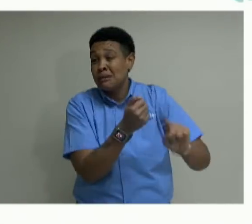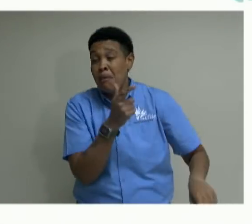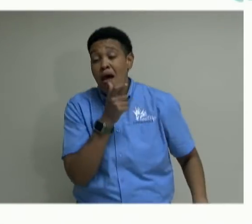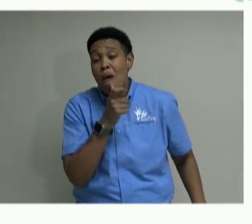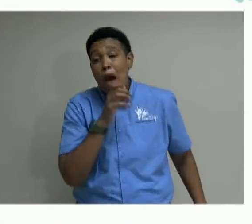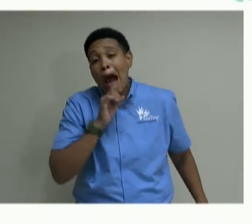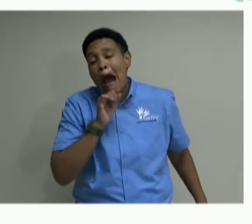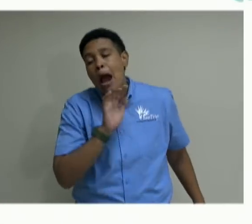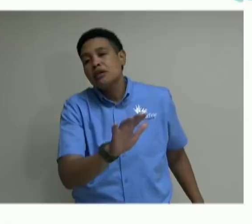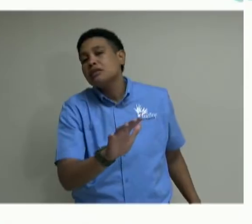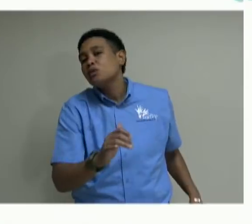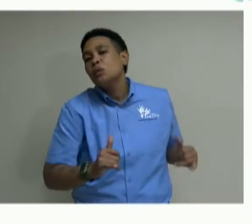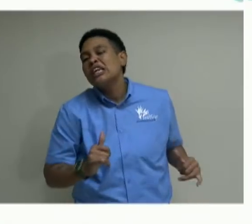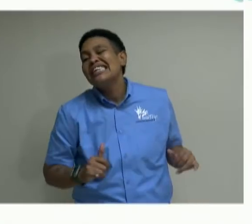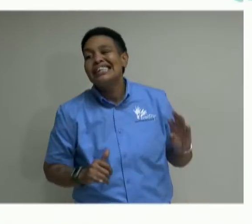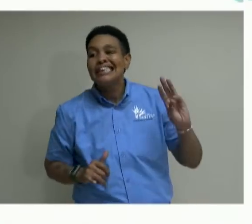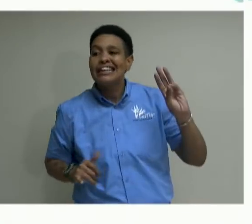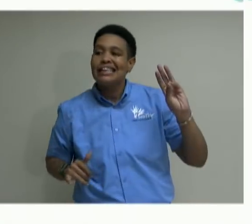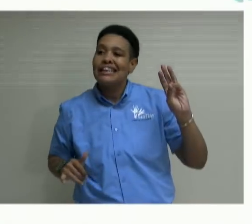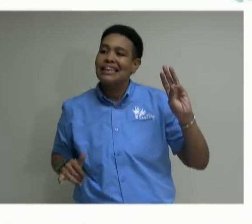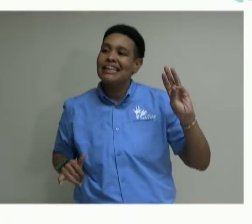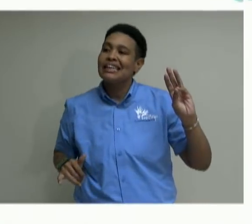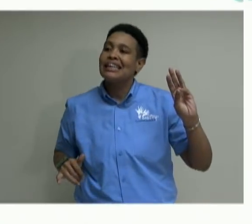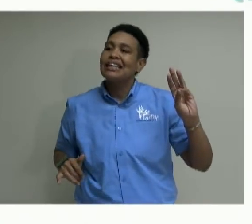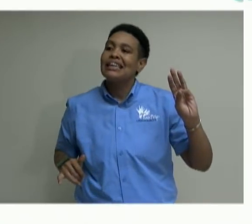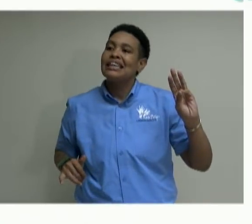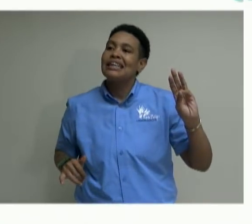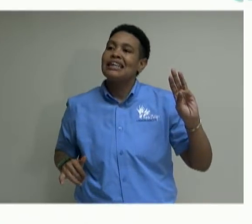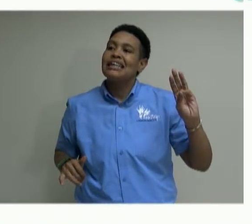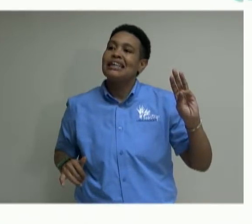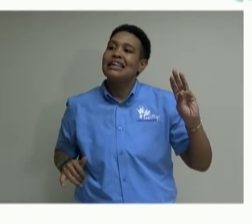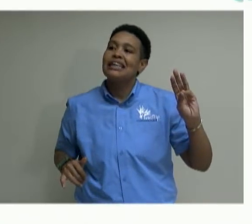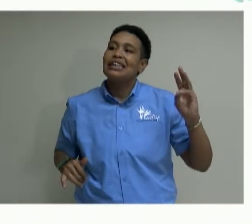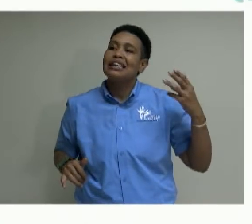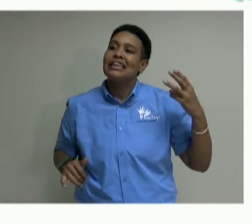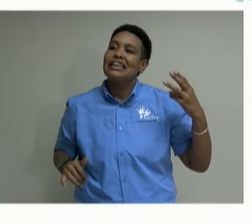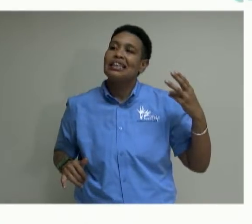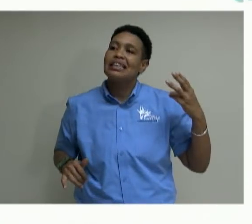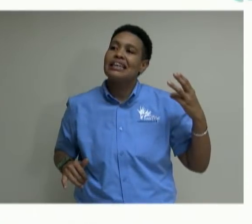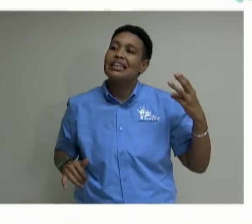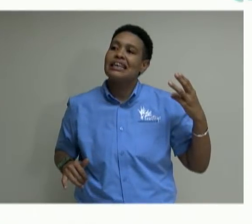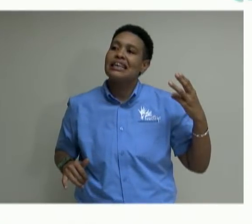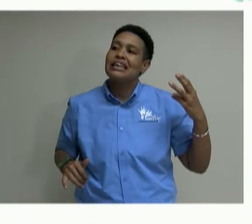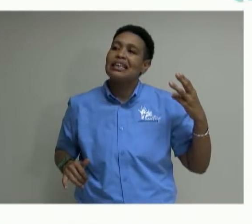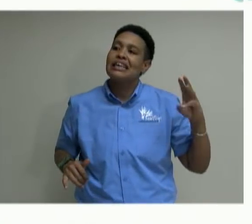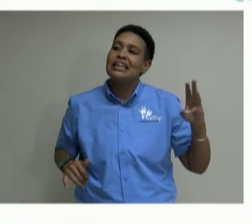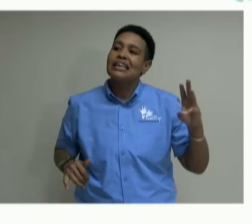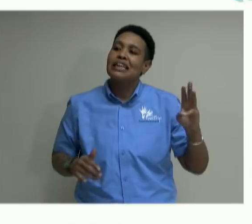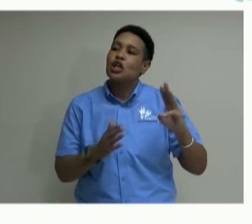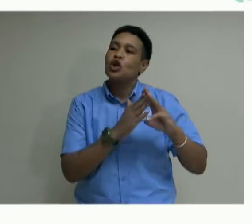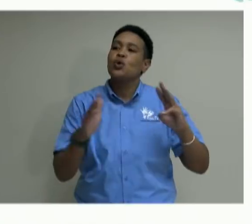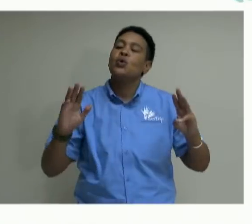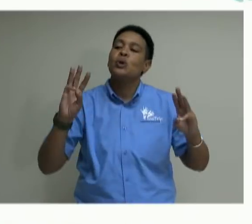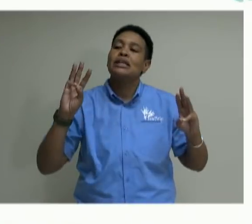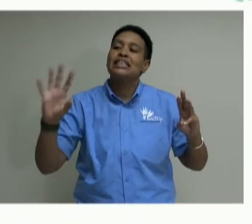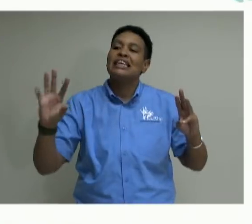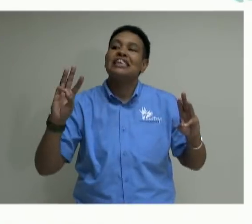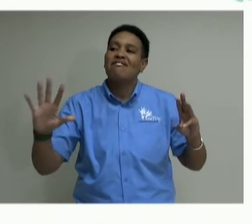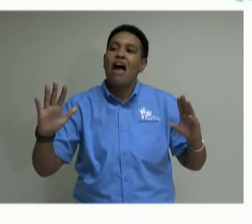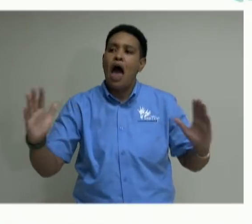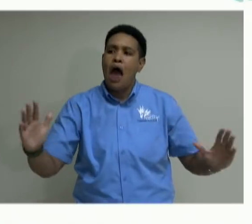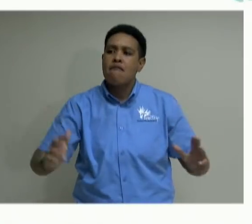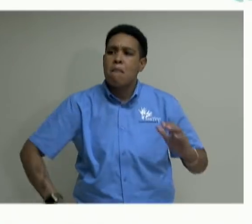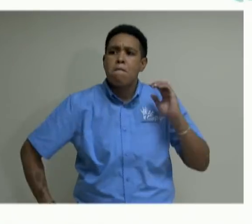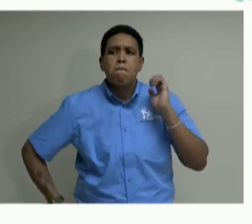is the age group 16 to 65 years. That is the area where we have the